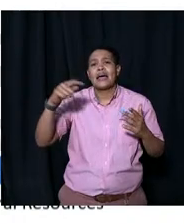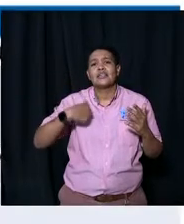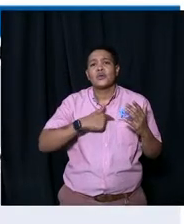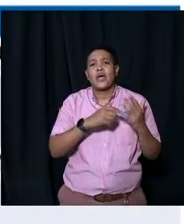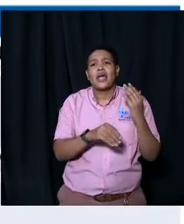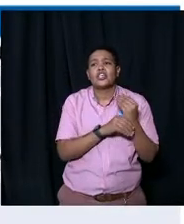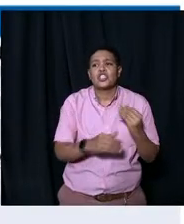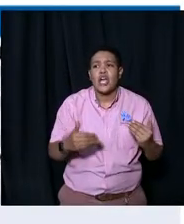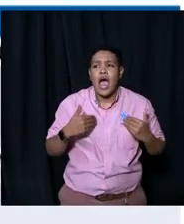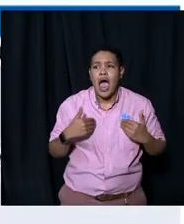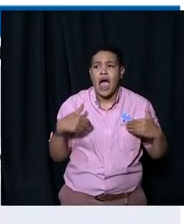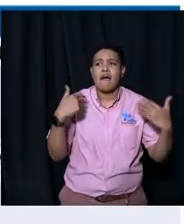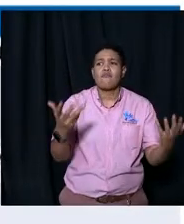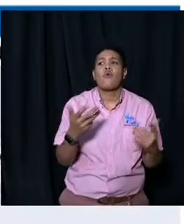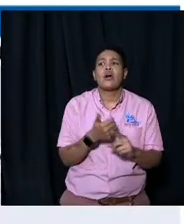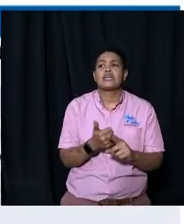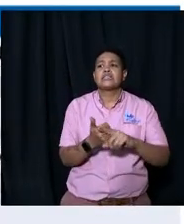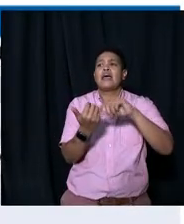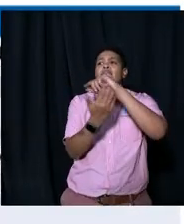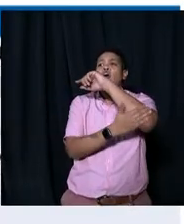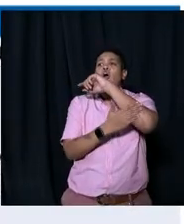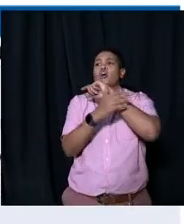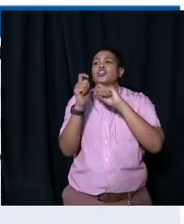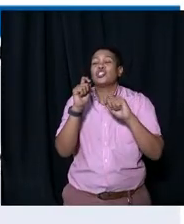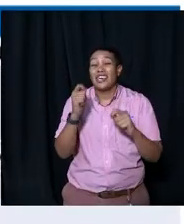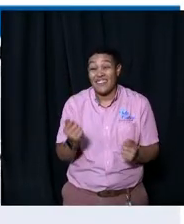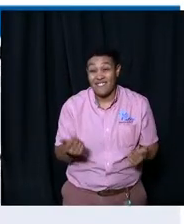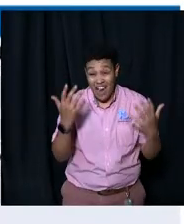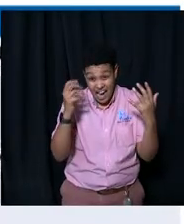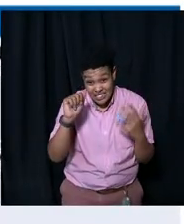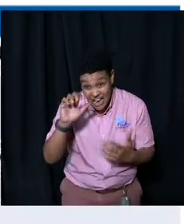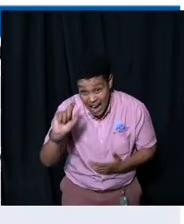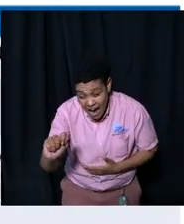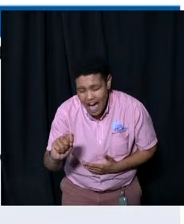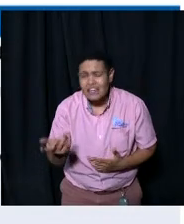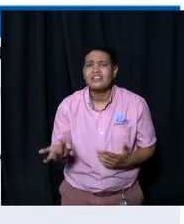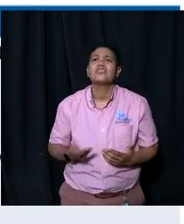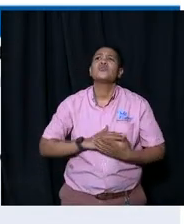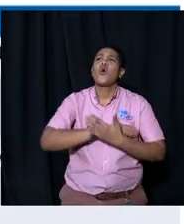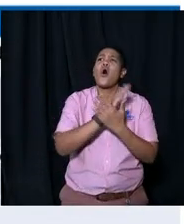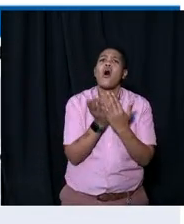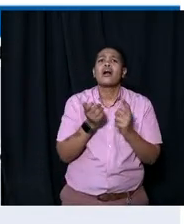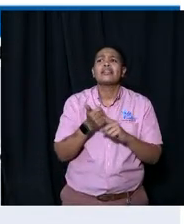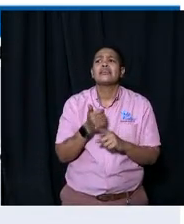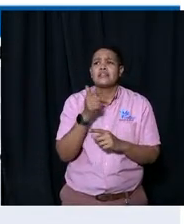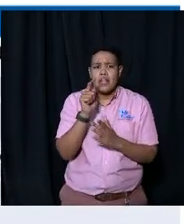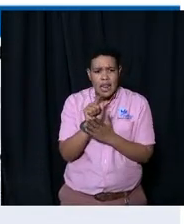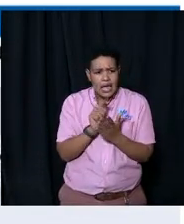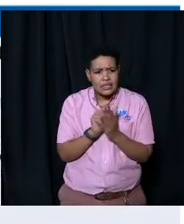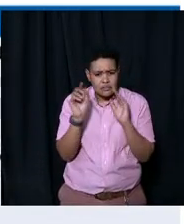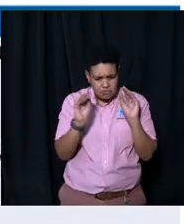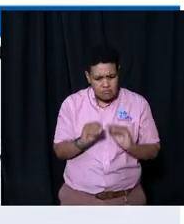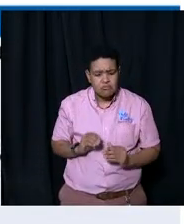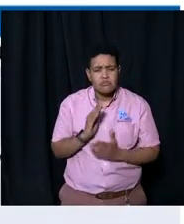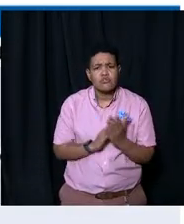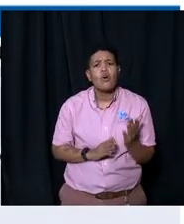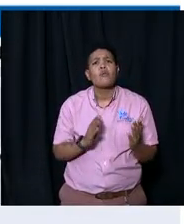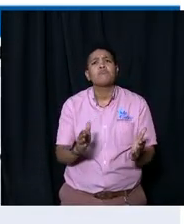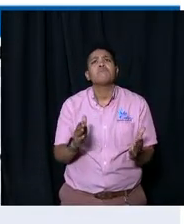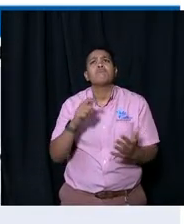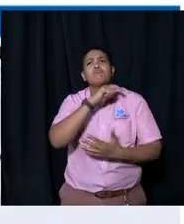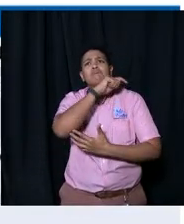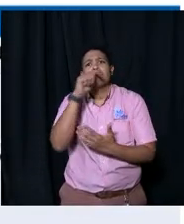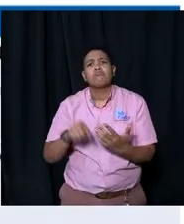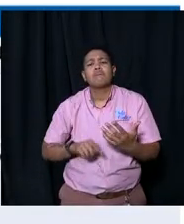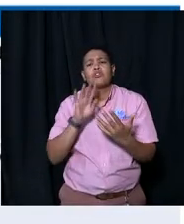also have the Country Fires Act. So, so all of these pieces of legislation in some way, shape, or